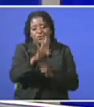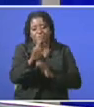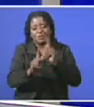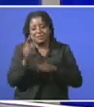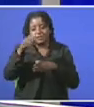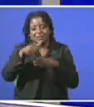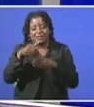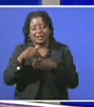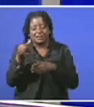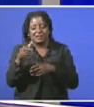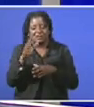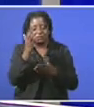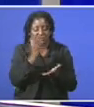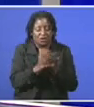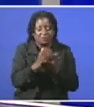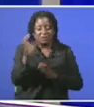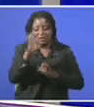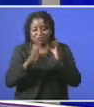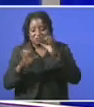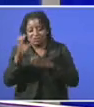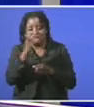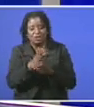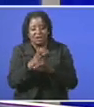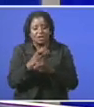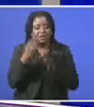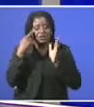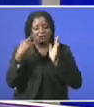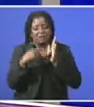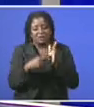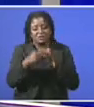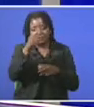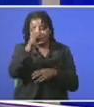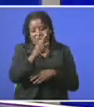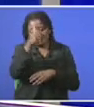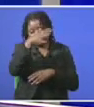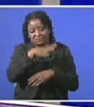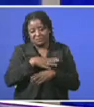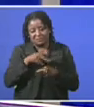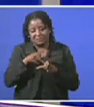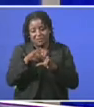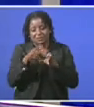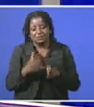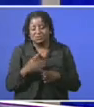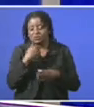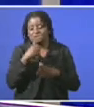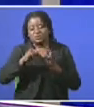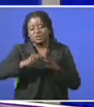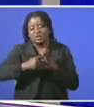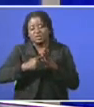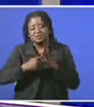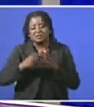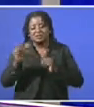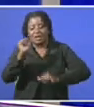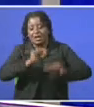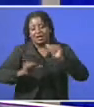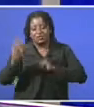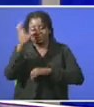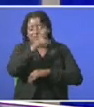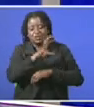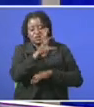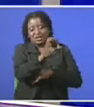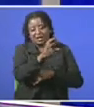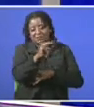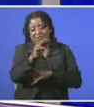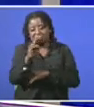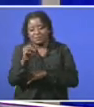they stopped and searched the vehicle when they recognized a male passenger that began to act suspiciously. A 9mm pistol